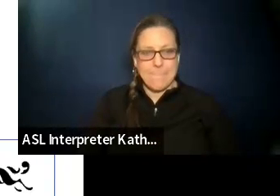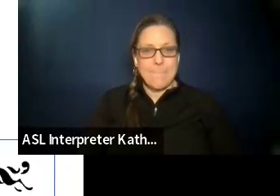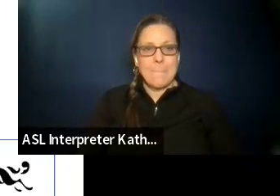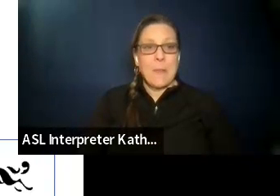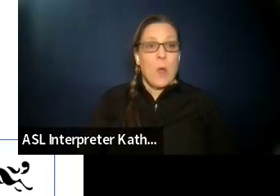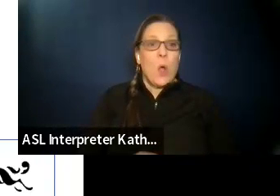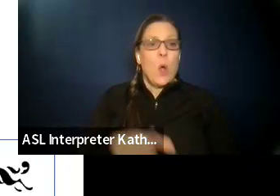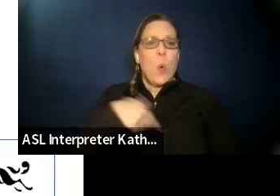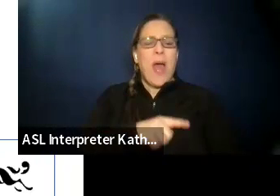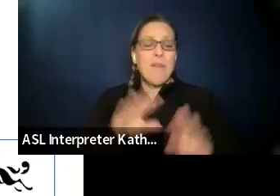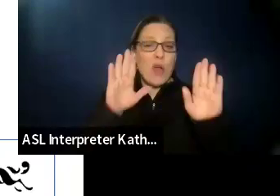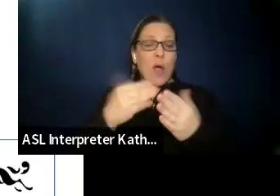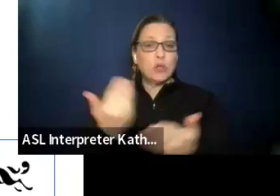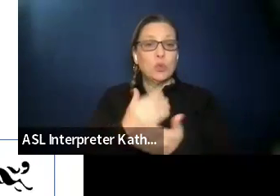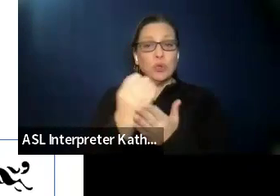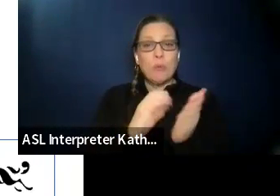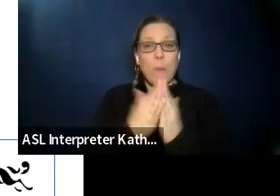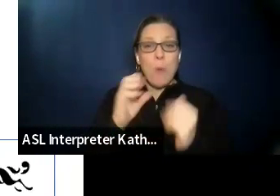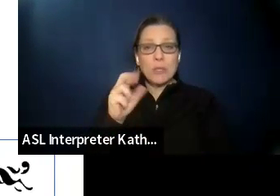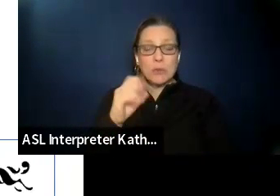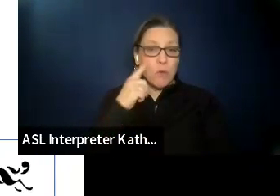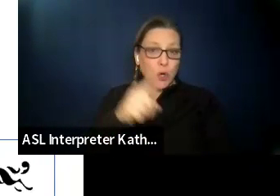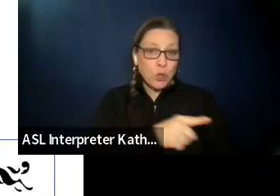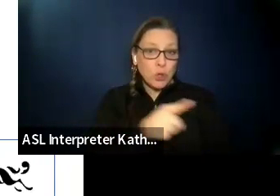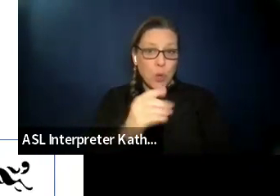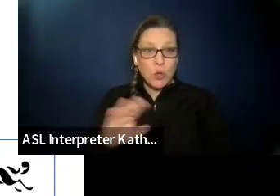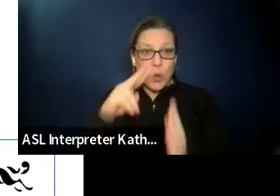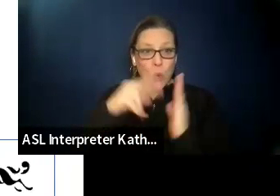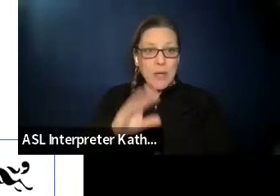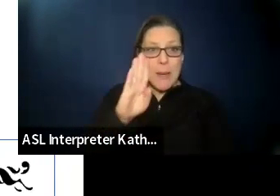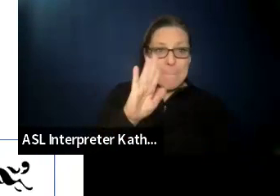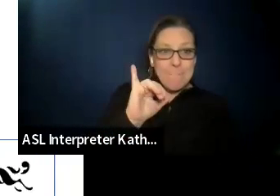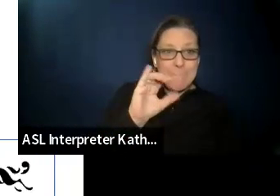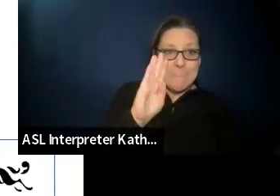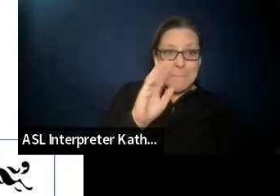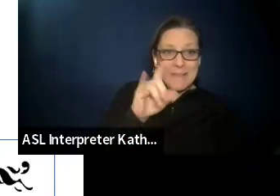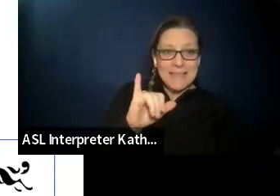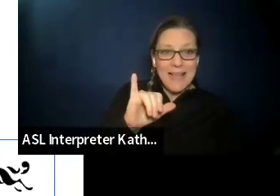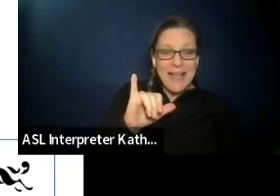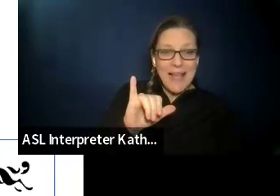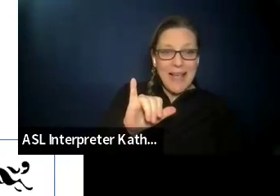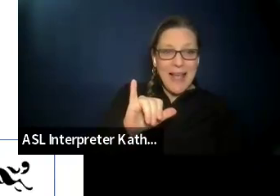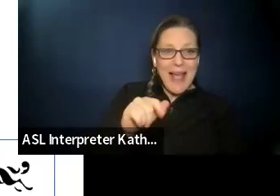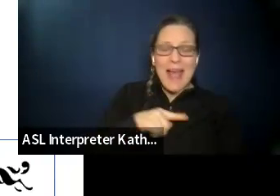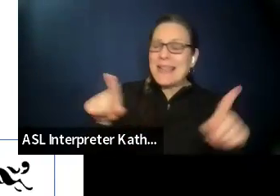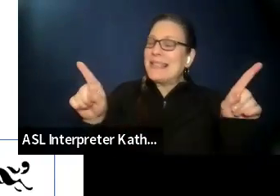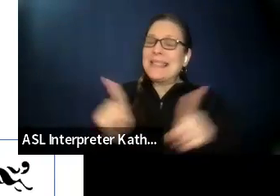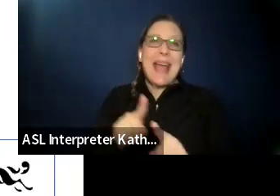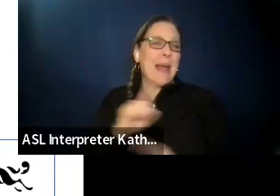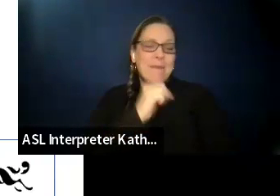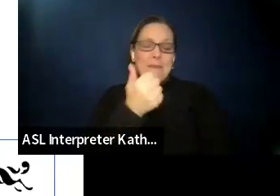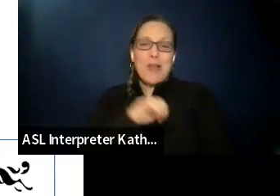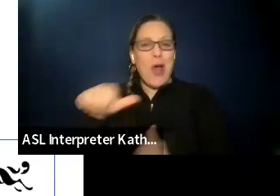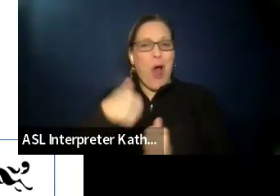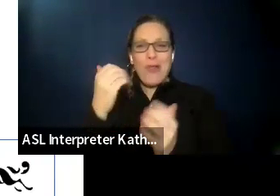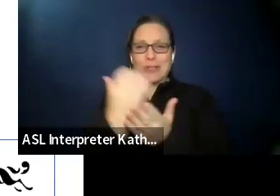We have a great new chapter book series for you and your readers. Bibbsy Cross has the same delightful spunk and flair as other iconic